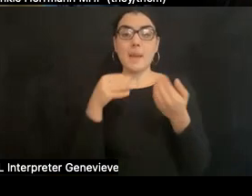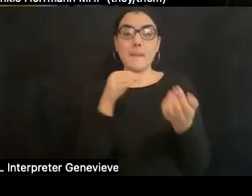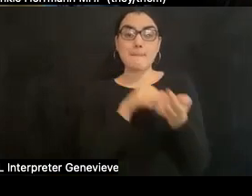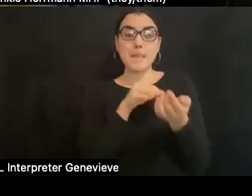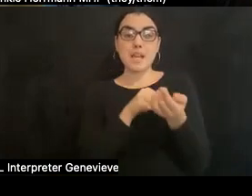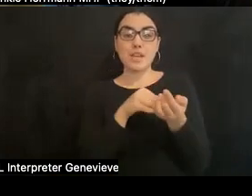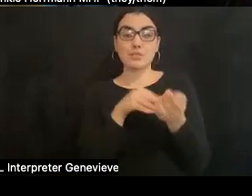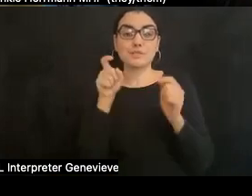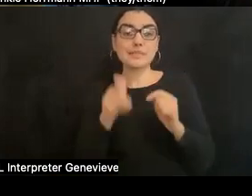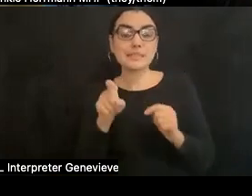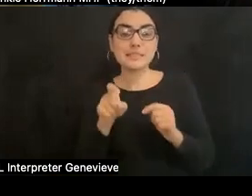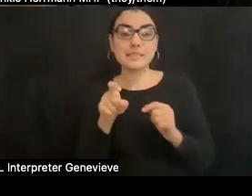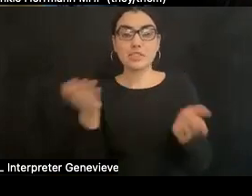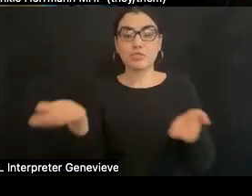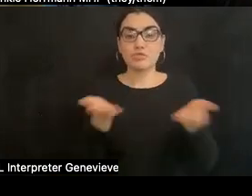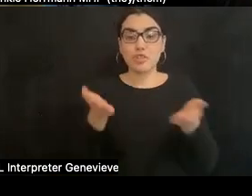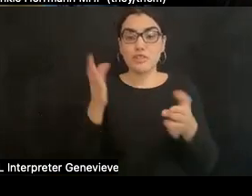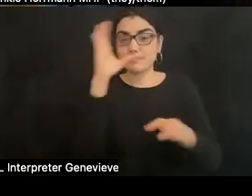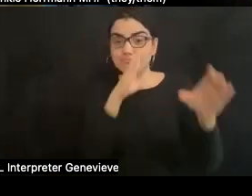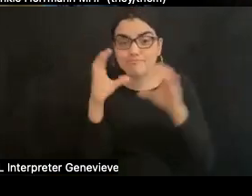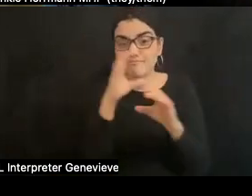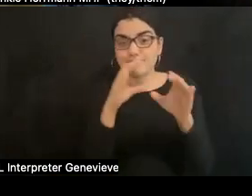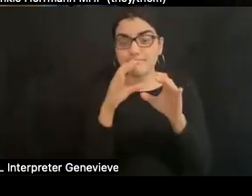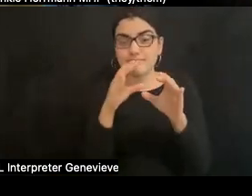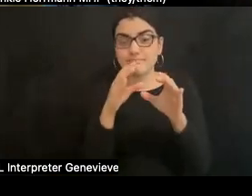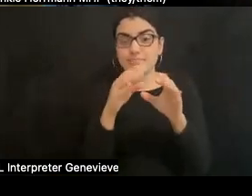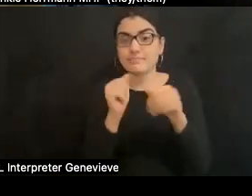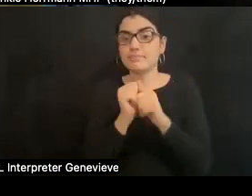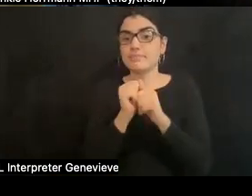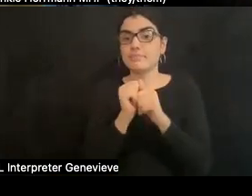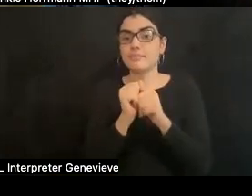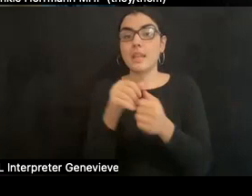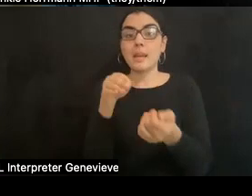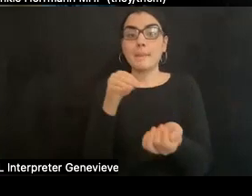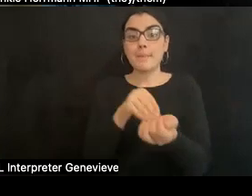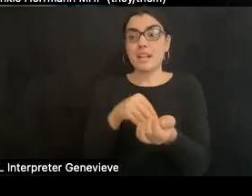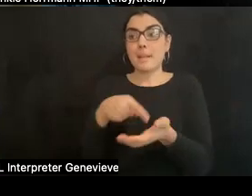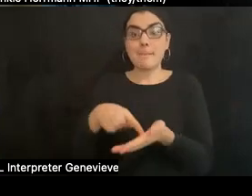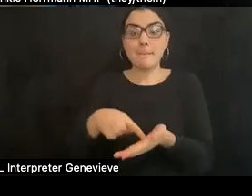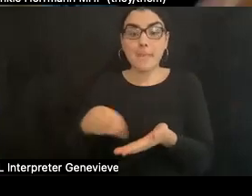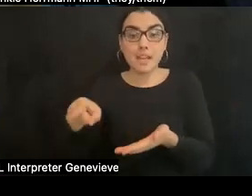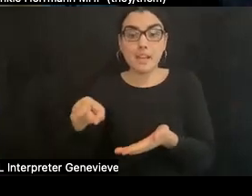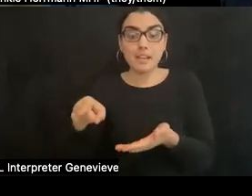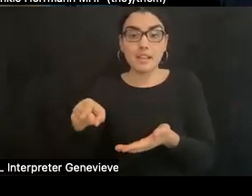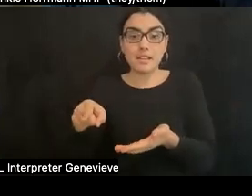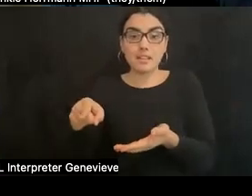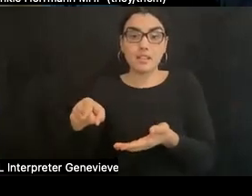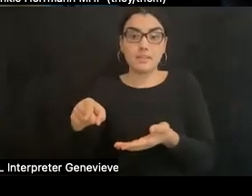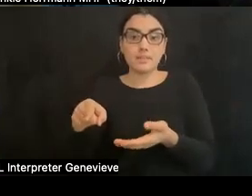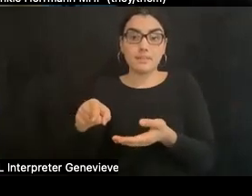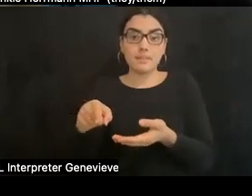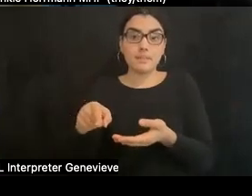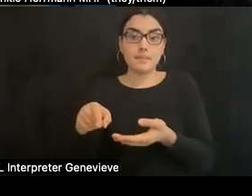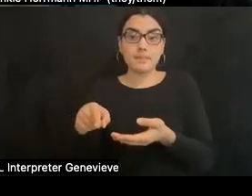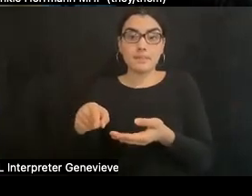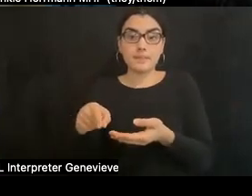necessary service that they're seeking, and Medicaid would pay for it, except that um,